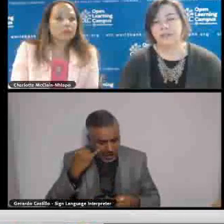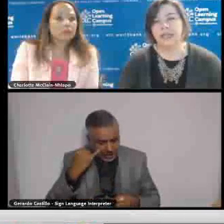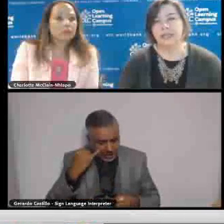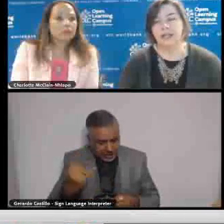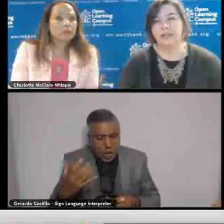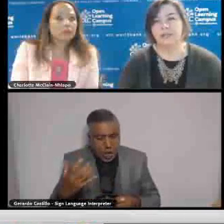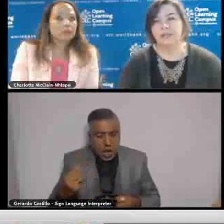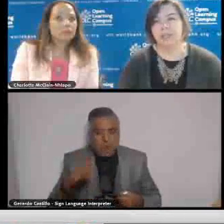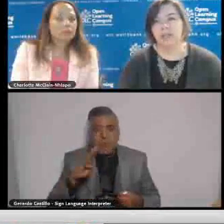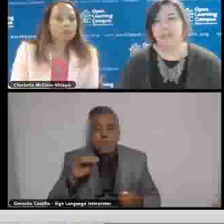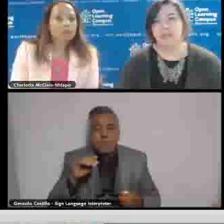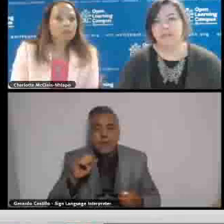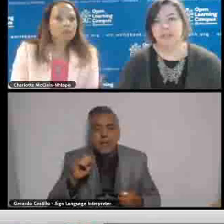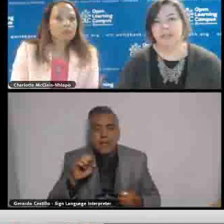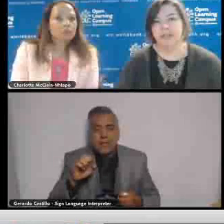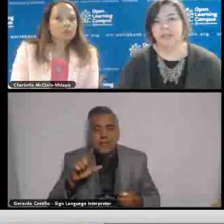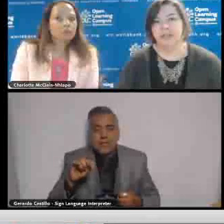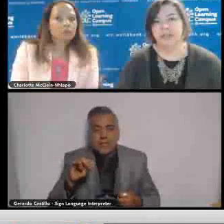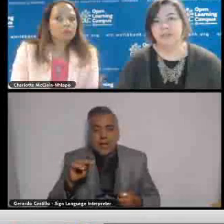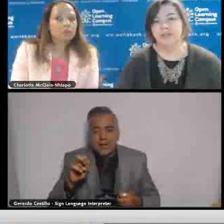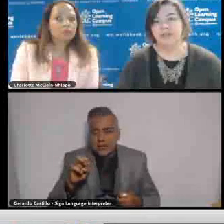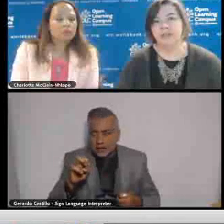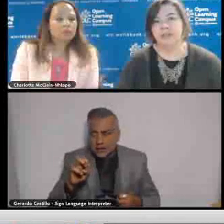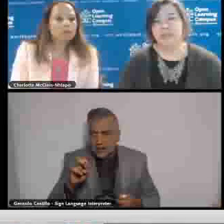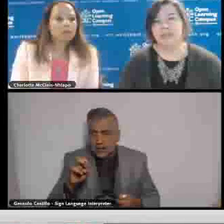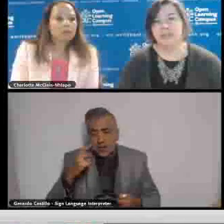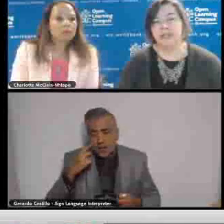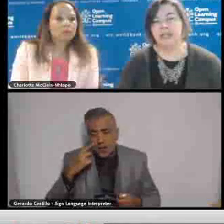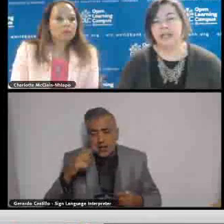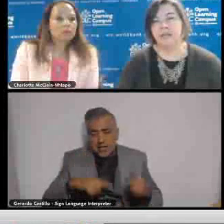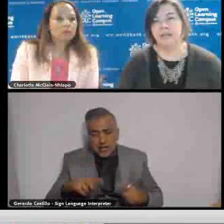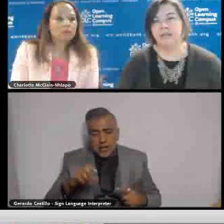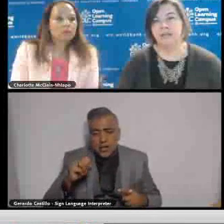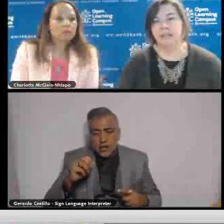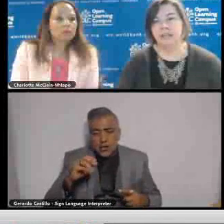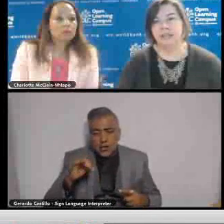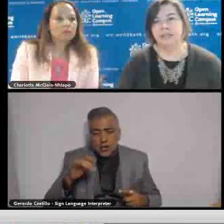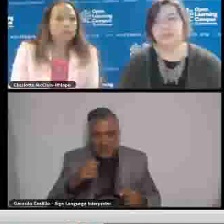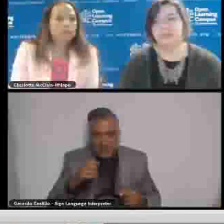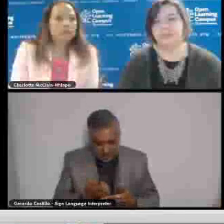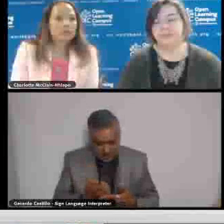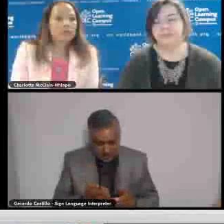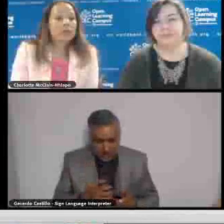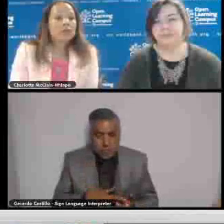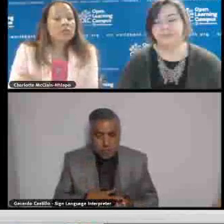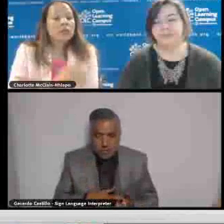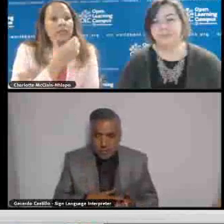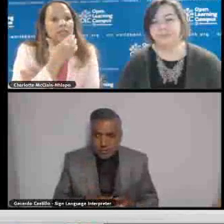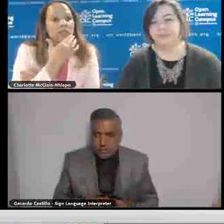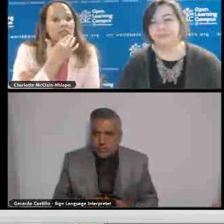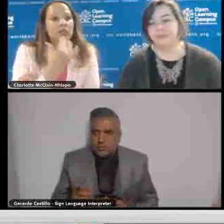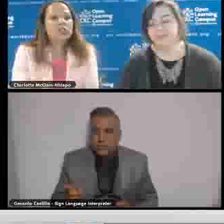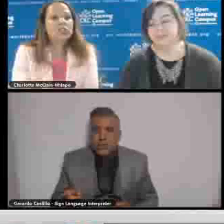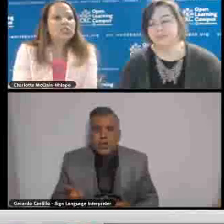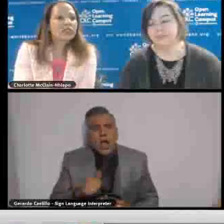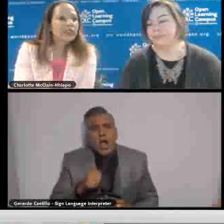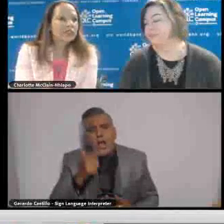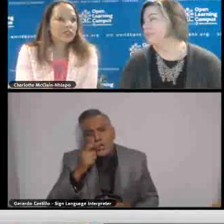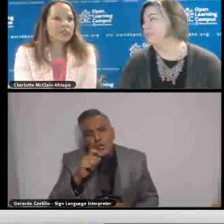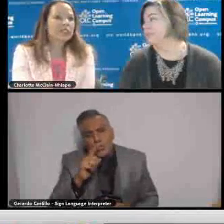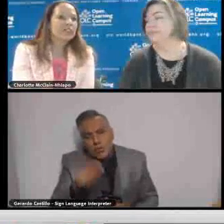baseline of different socioeconomic vulnerabilities. So another interesting question. Different